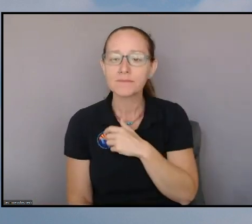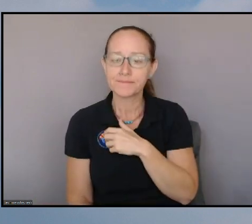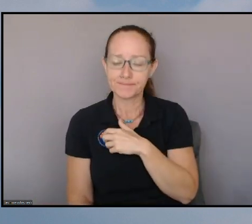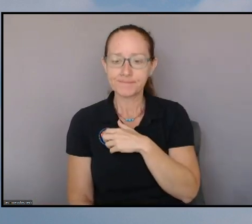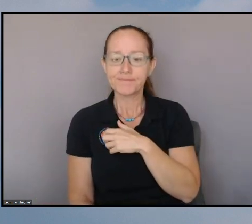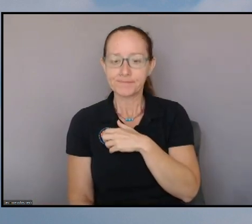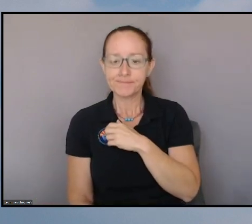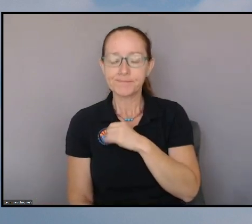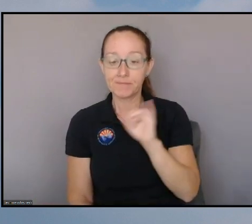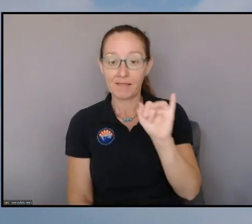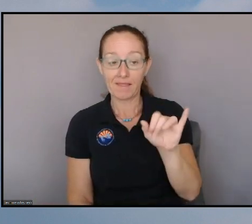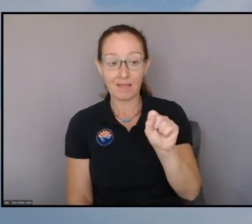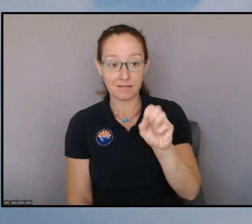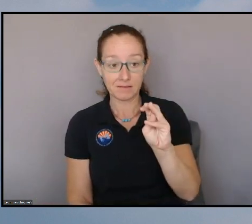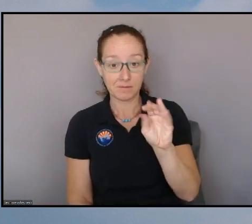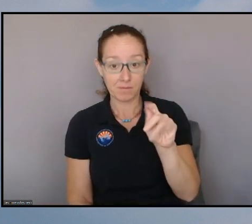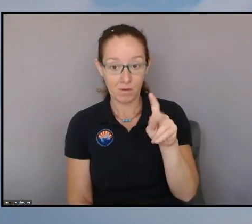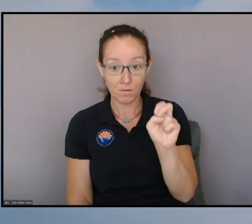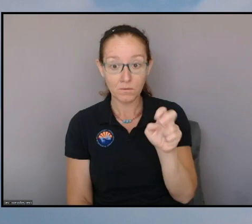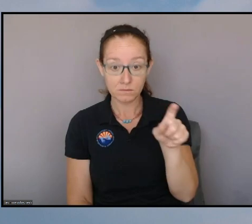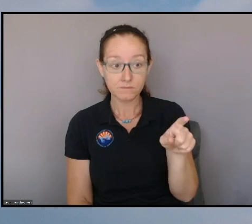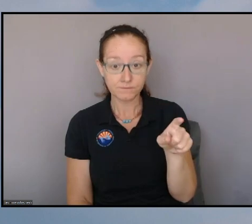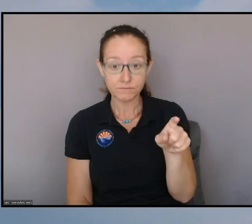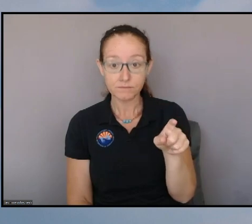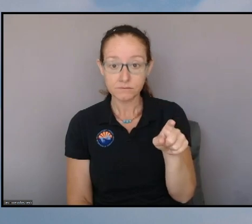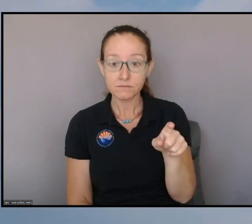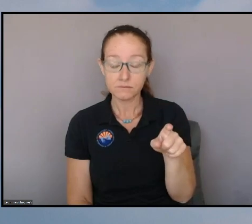the smoke you're seeing here was from down,